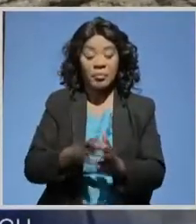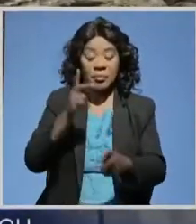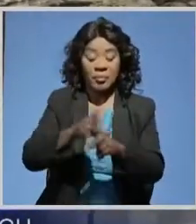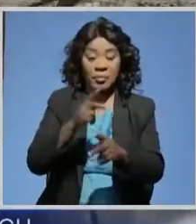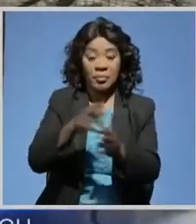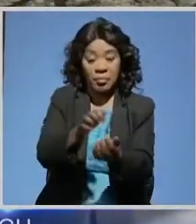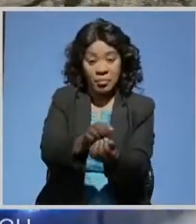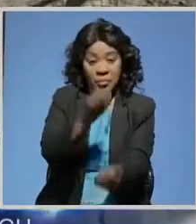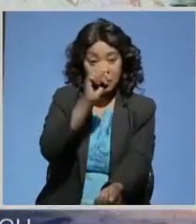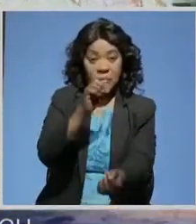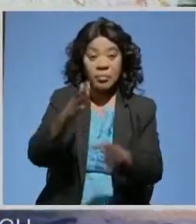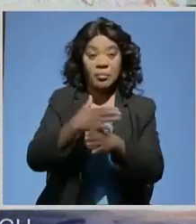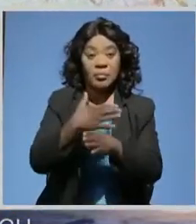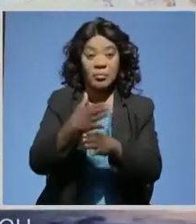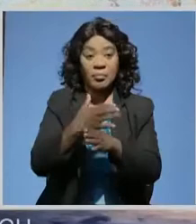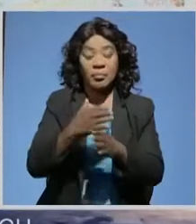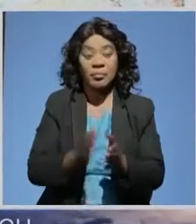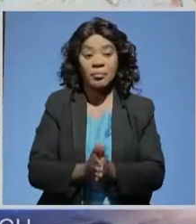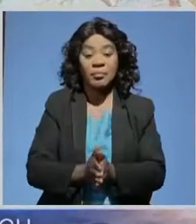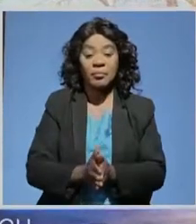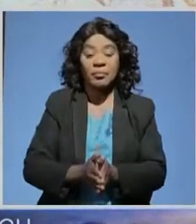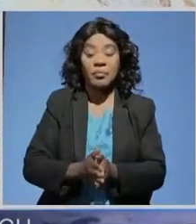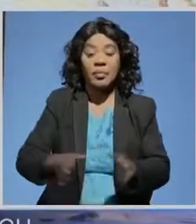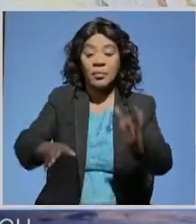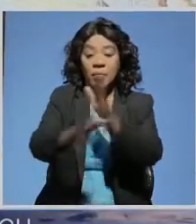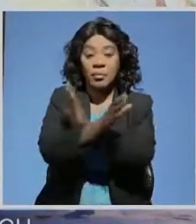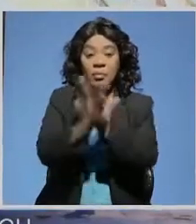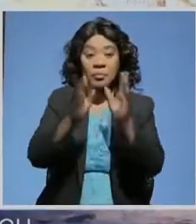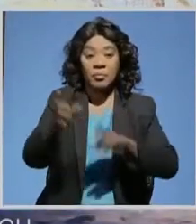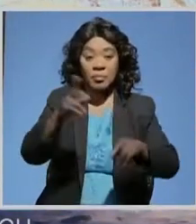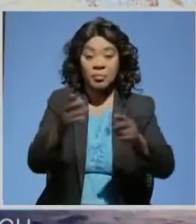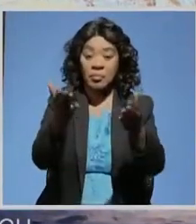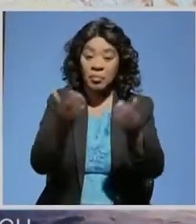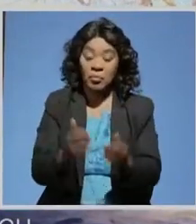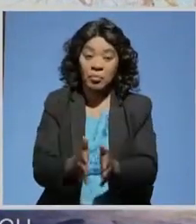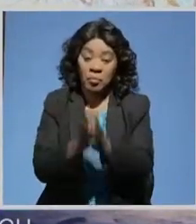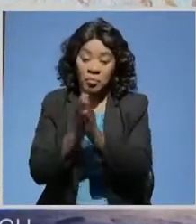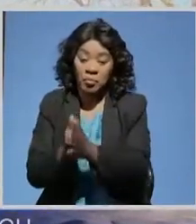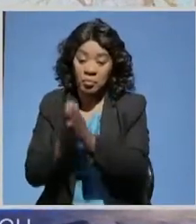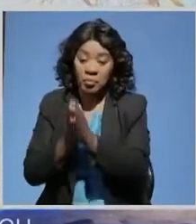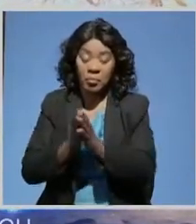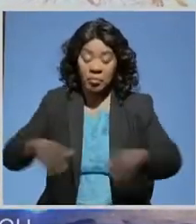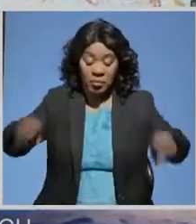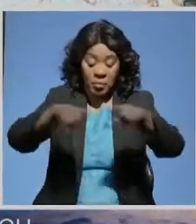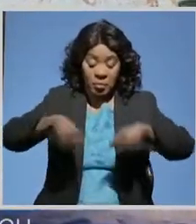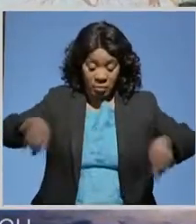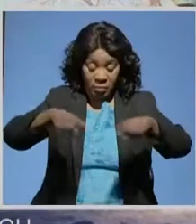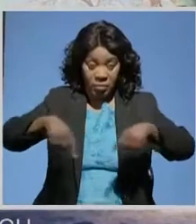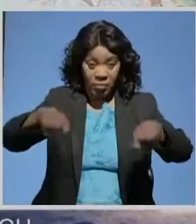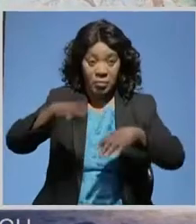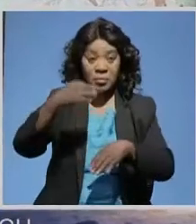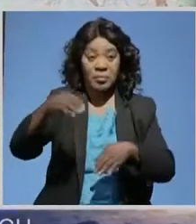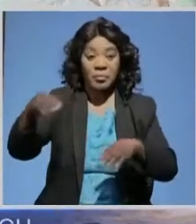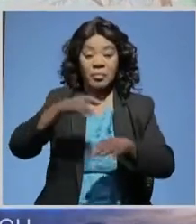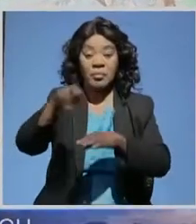as a business. I want to appeal to the Zambian to go in this business, because the raw material is readily available in our national parks.